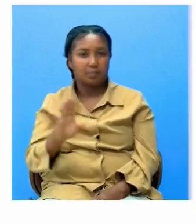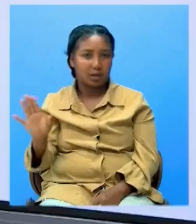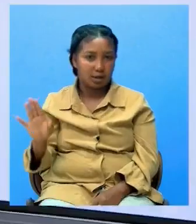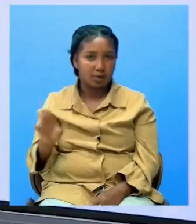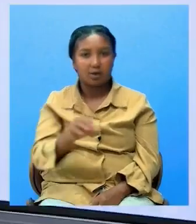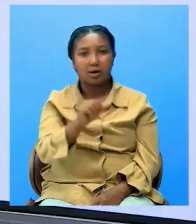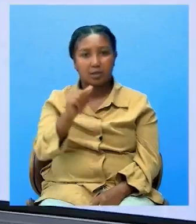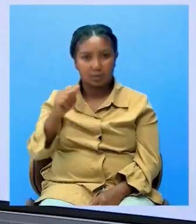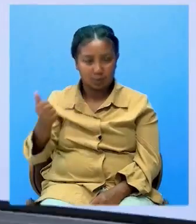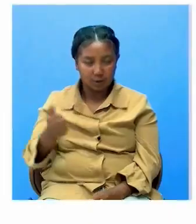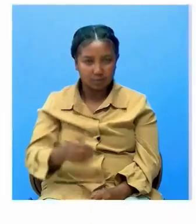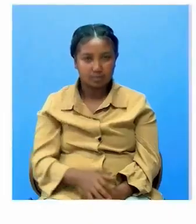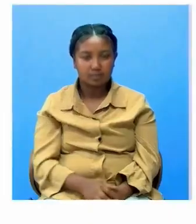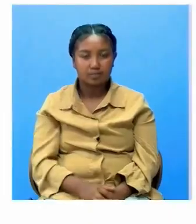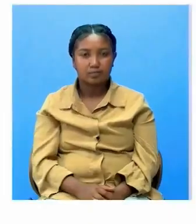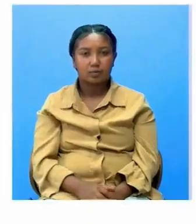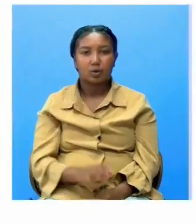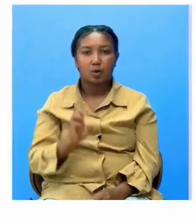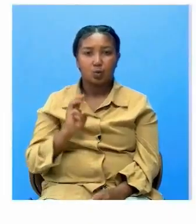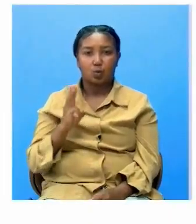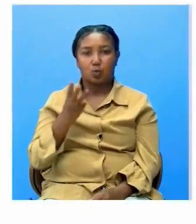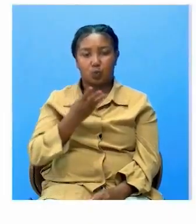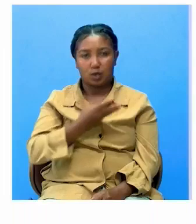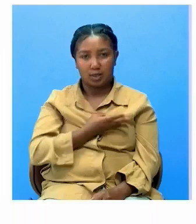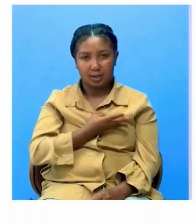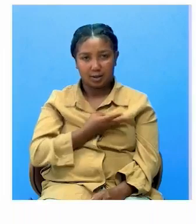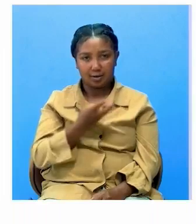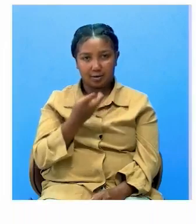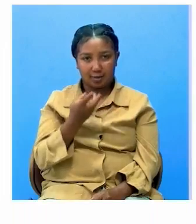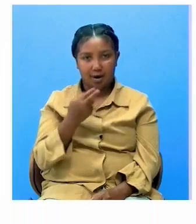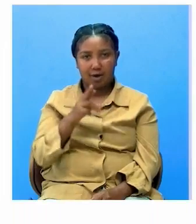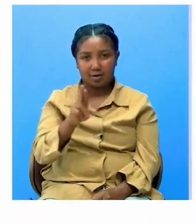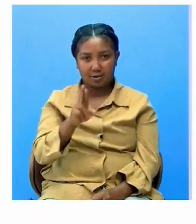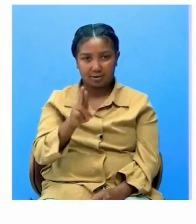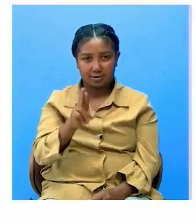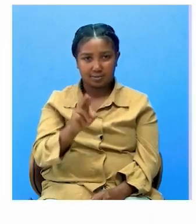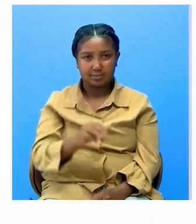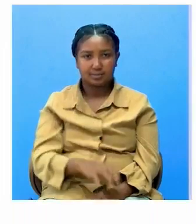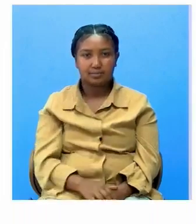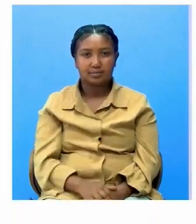Okay, another? We are.